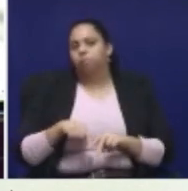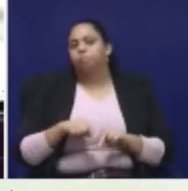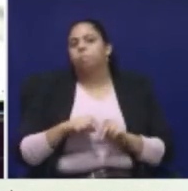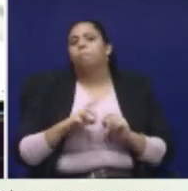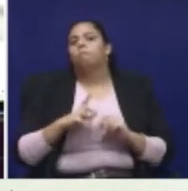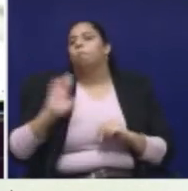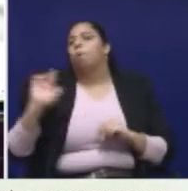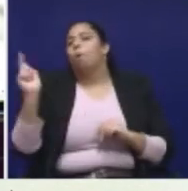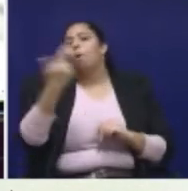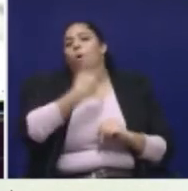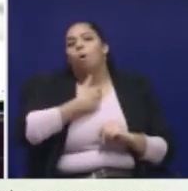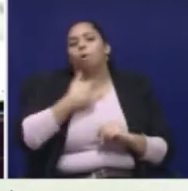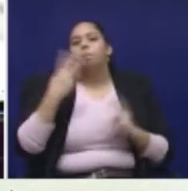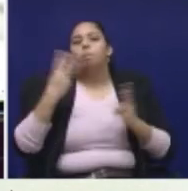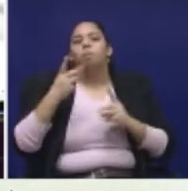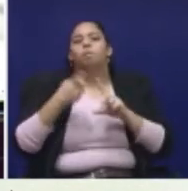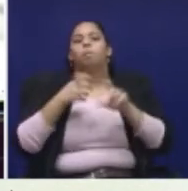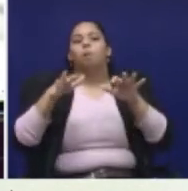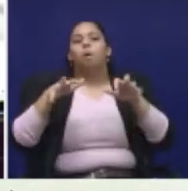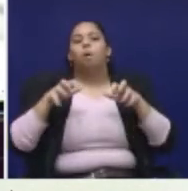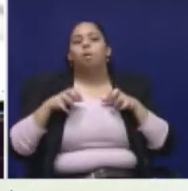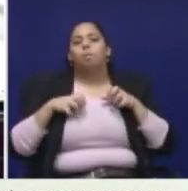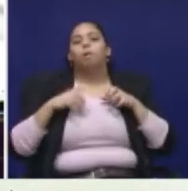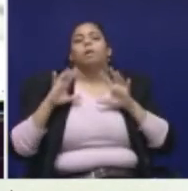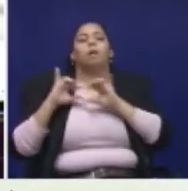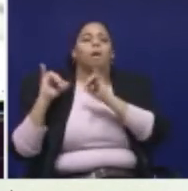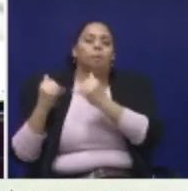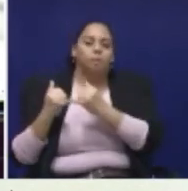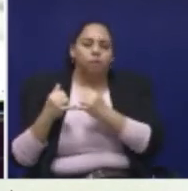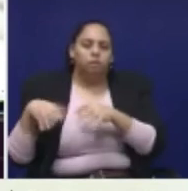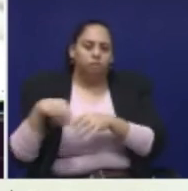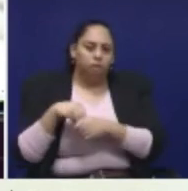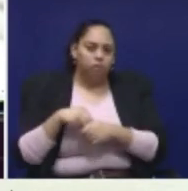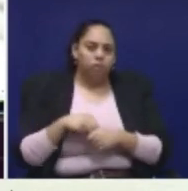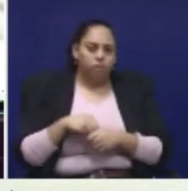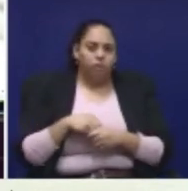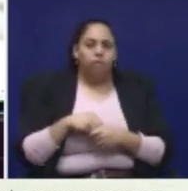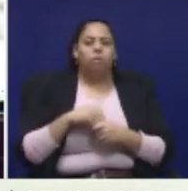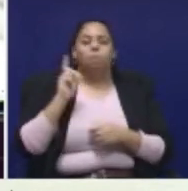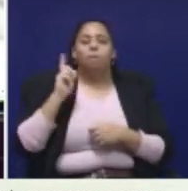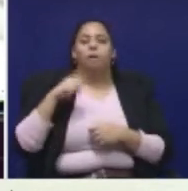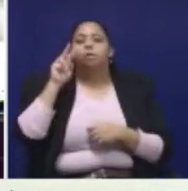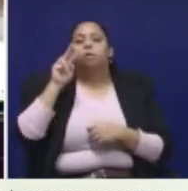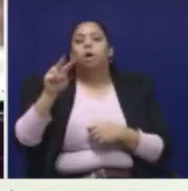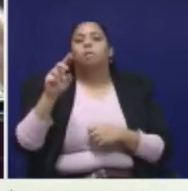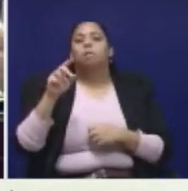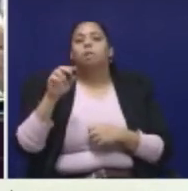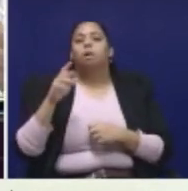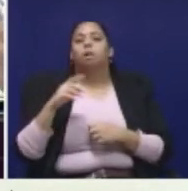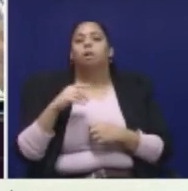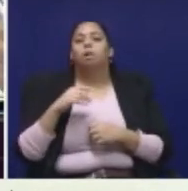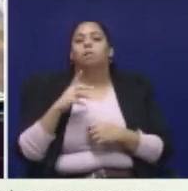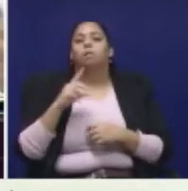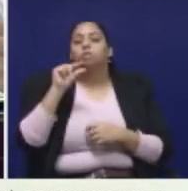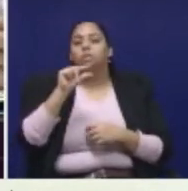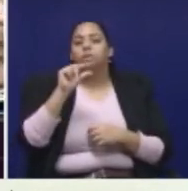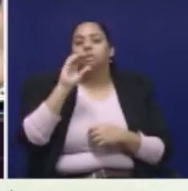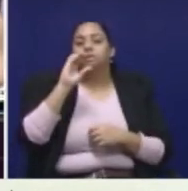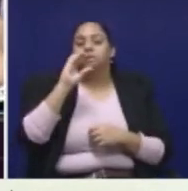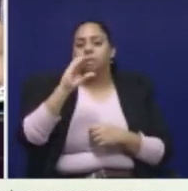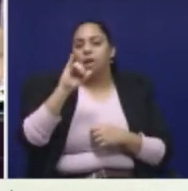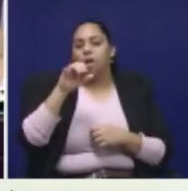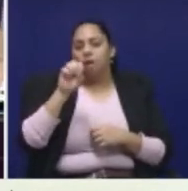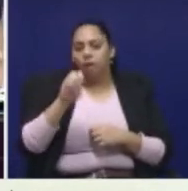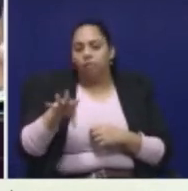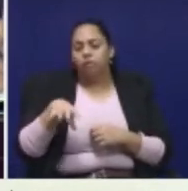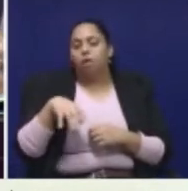of parliament and stakeholders. The ACDP further notes the constructive engagement between GCIS and